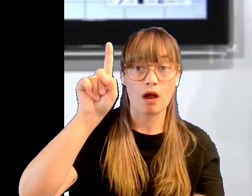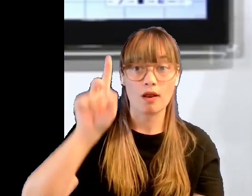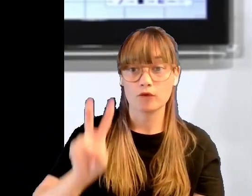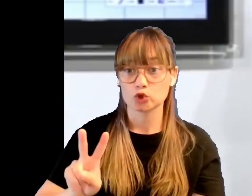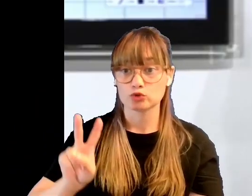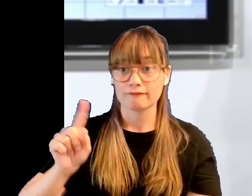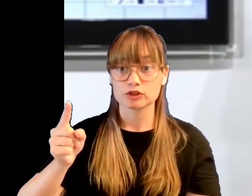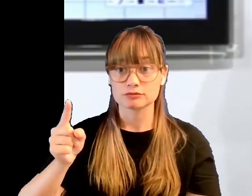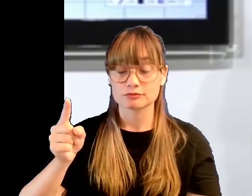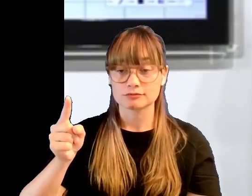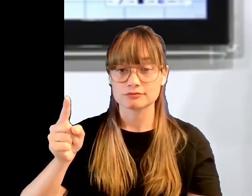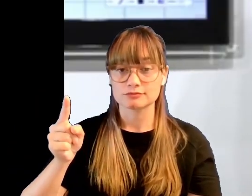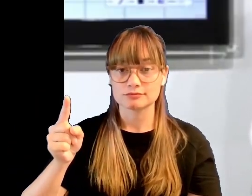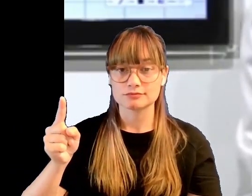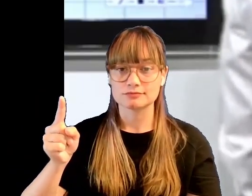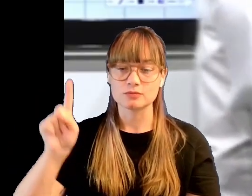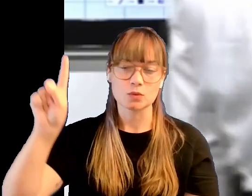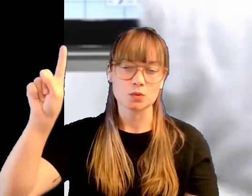power,